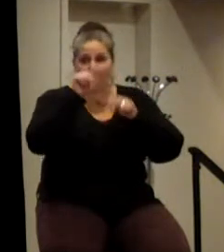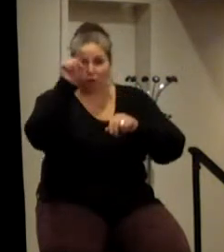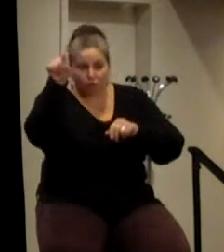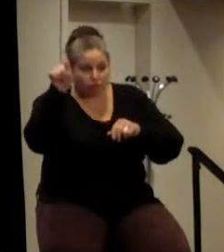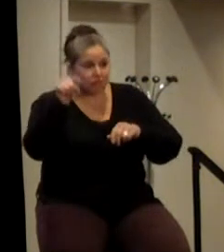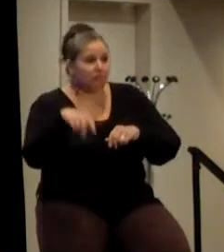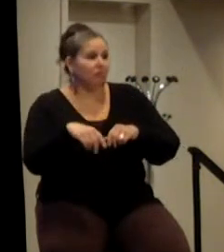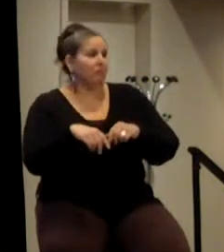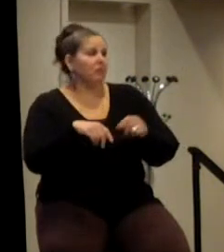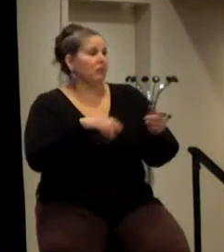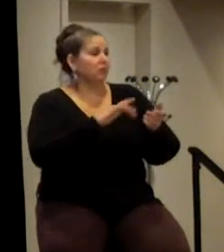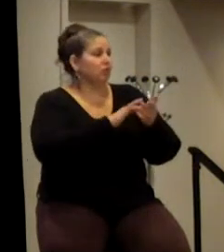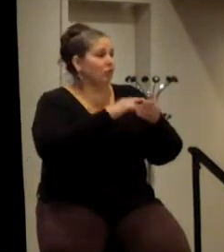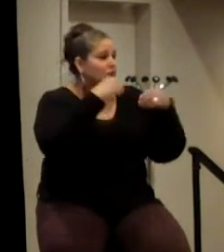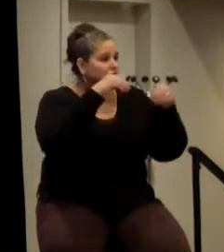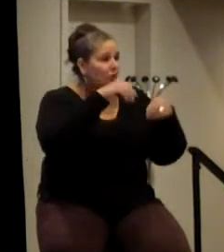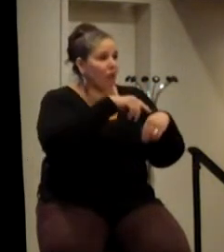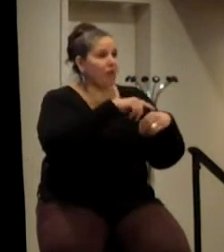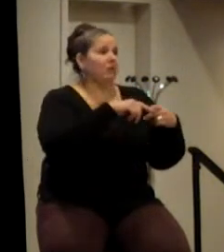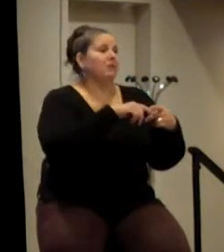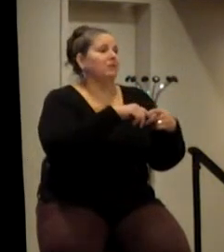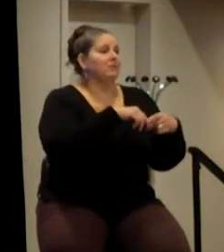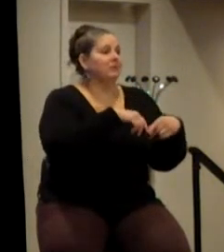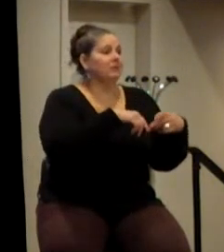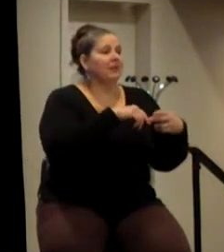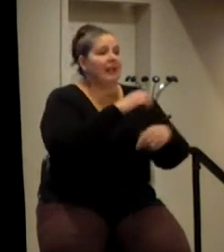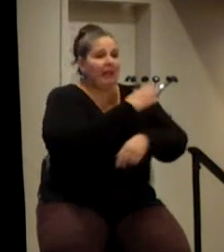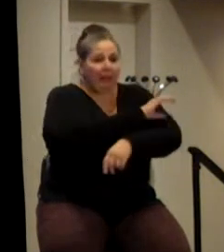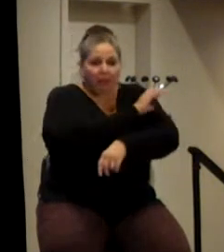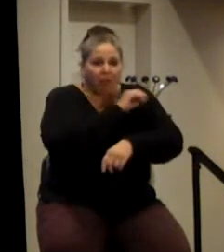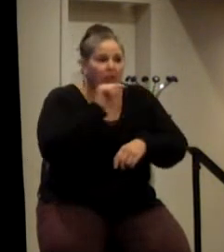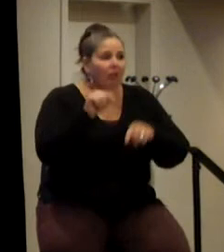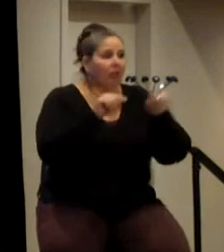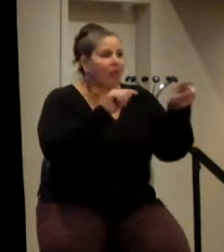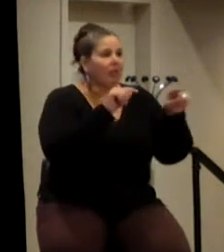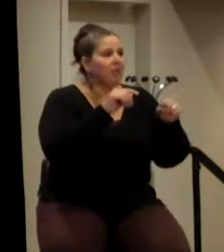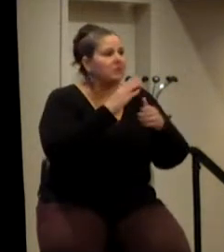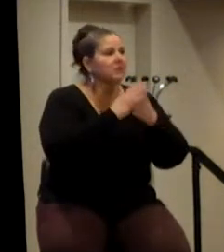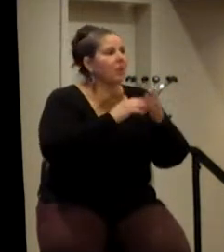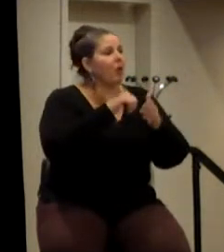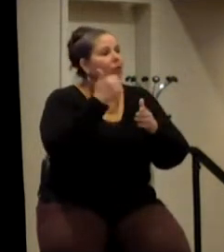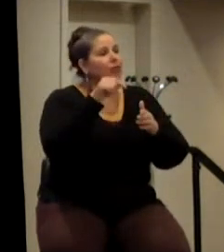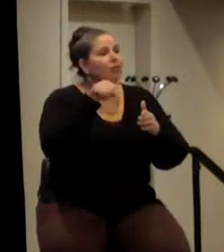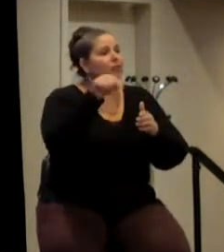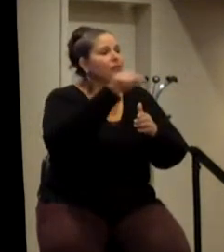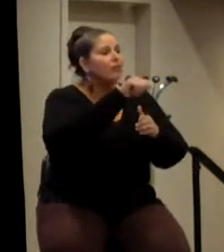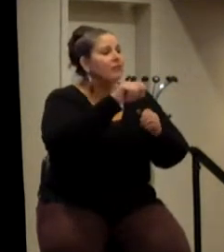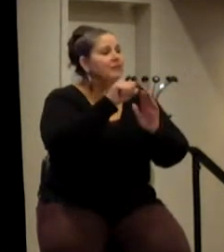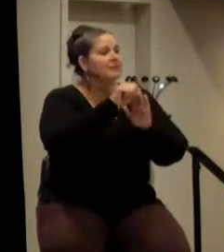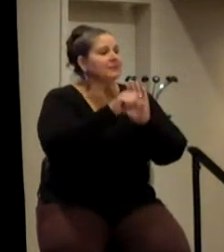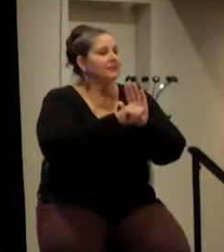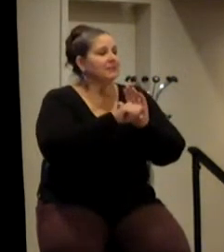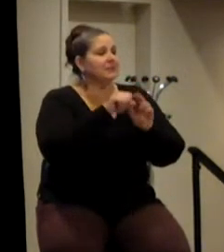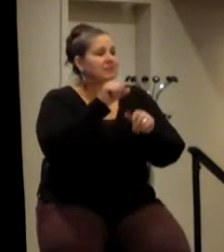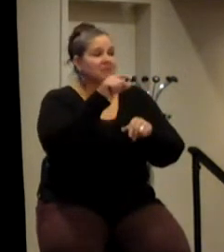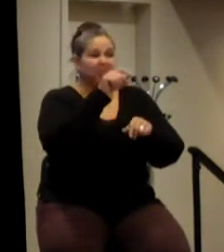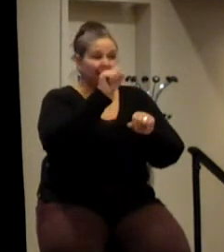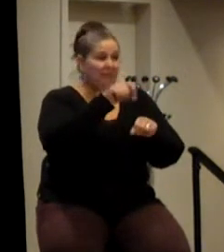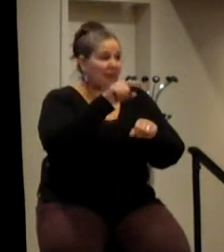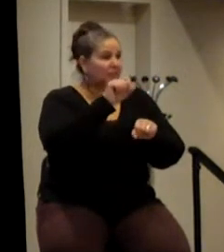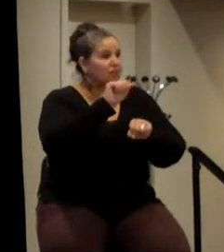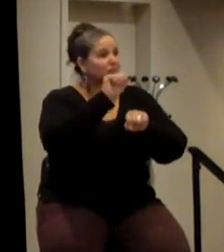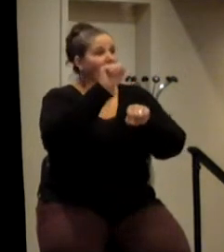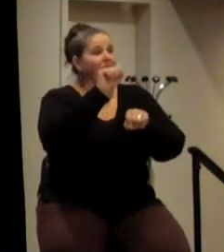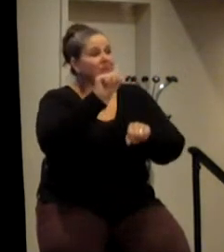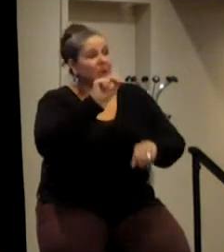pod. It could mean you go to another state site. You could be going up 81 to Potsdam. You would be in this number. This number